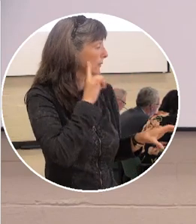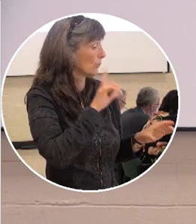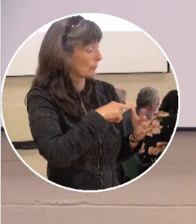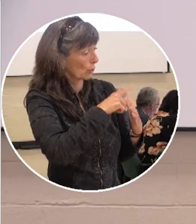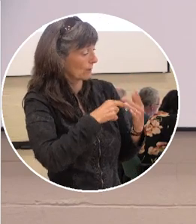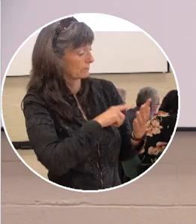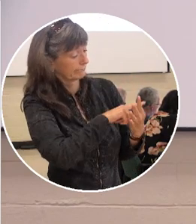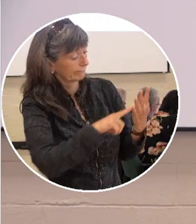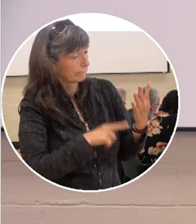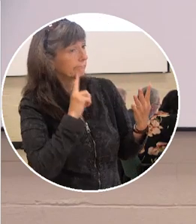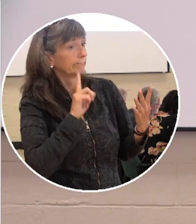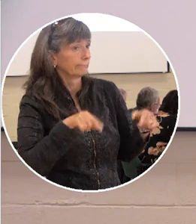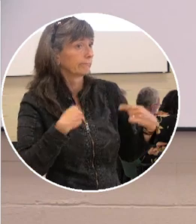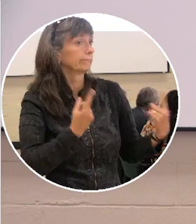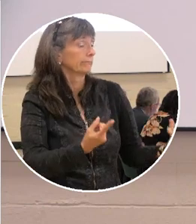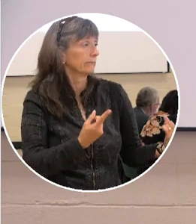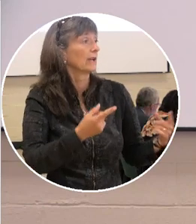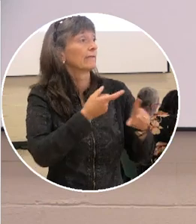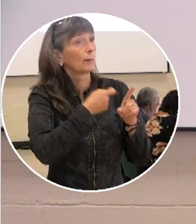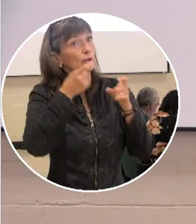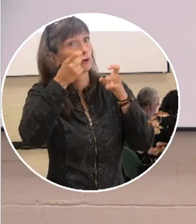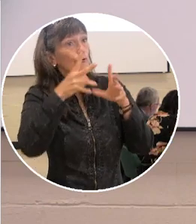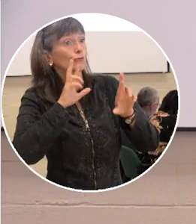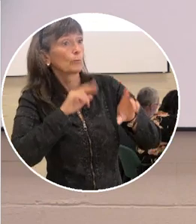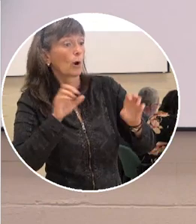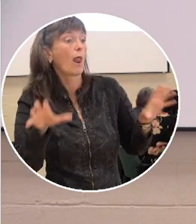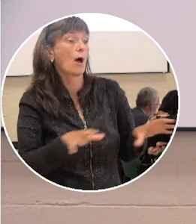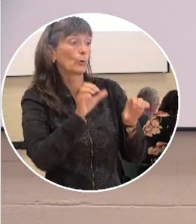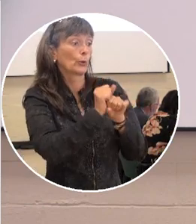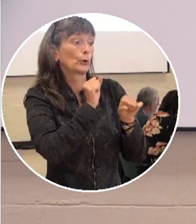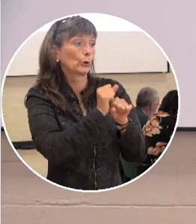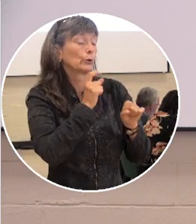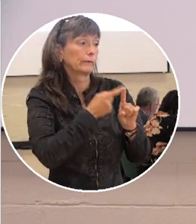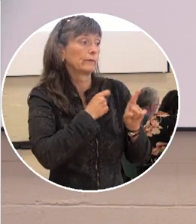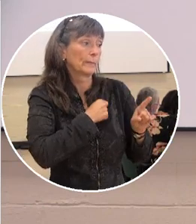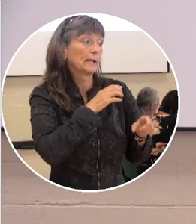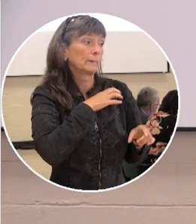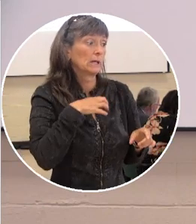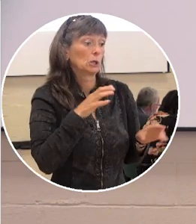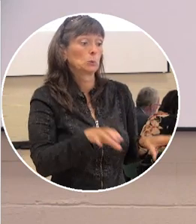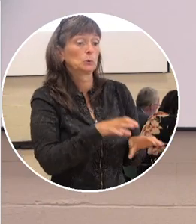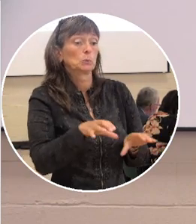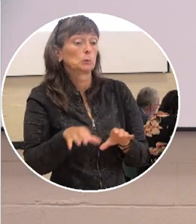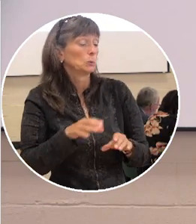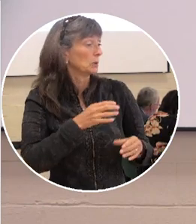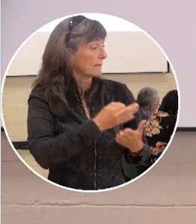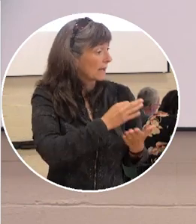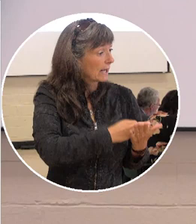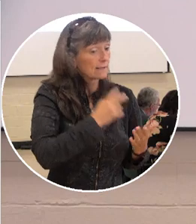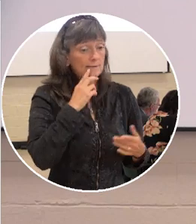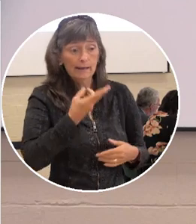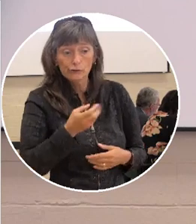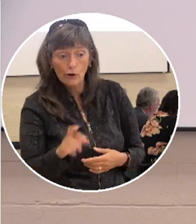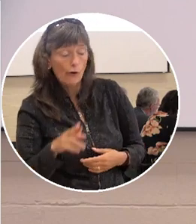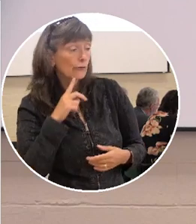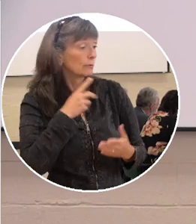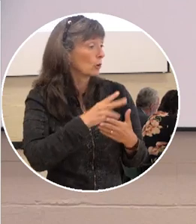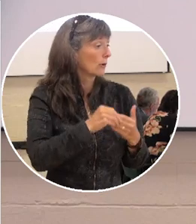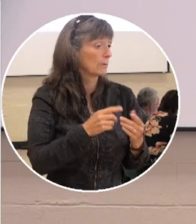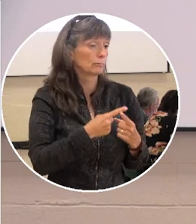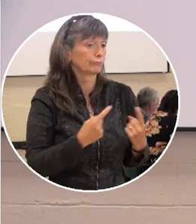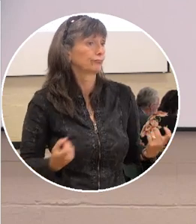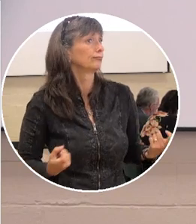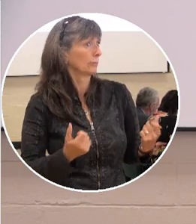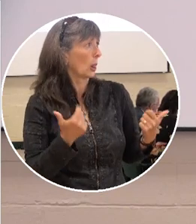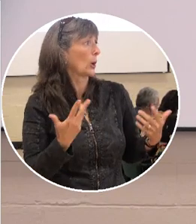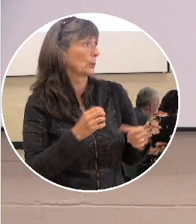programs. As was alluded to in the director's report, there's a lot of work that is coming out of the committees, whether it be finance and ops or HR and programs.